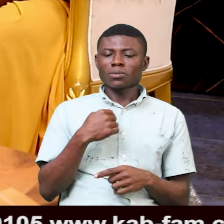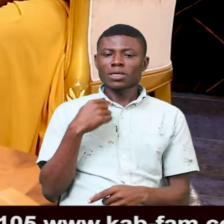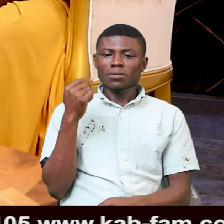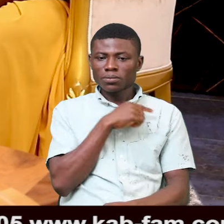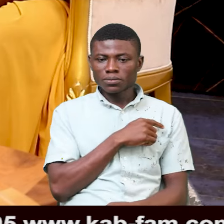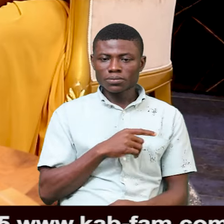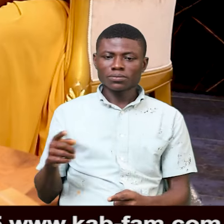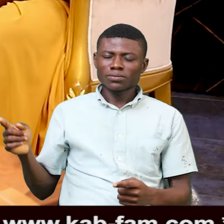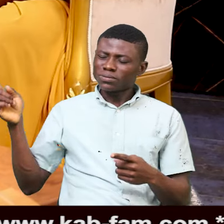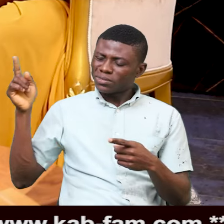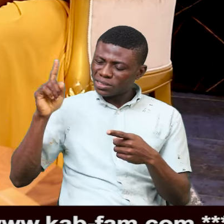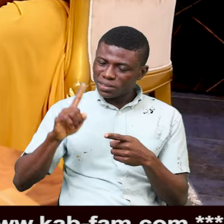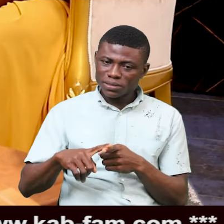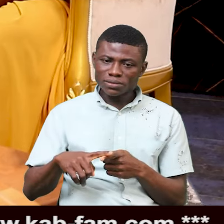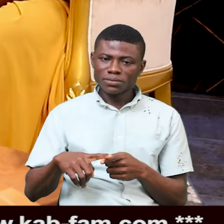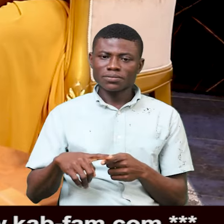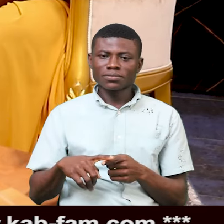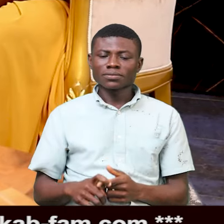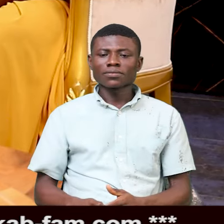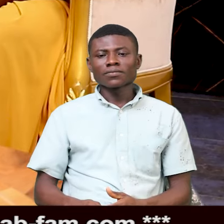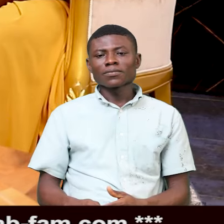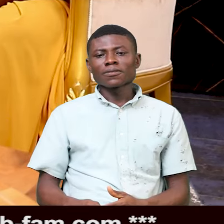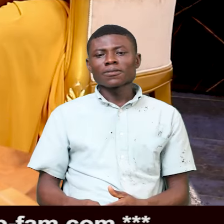boa. Until I think